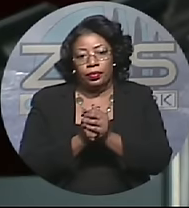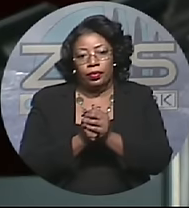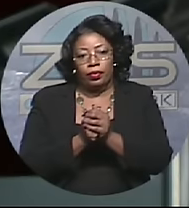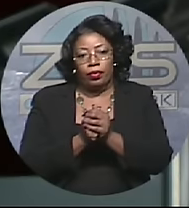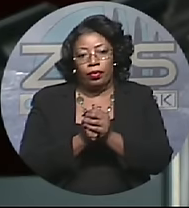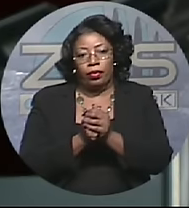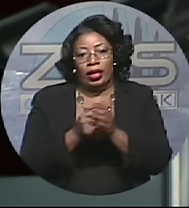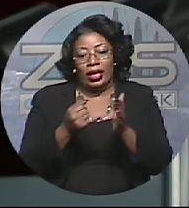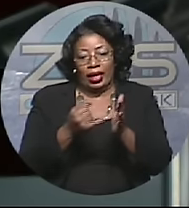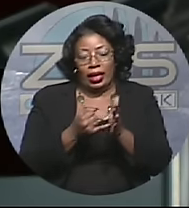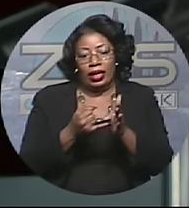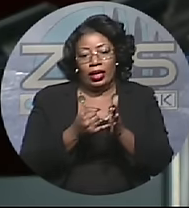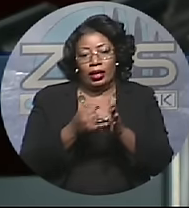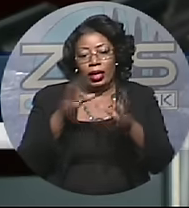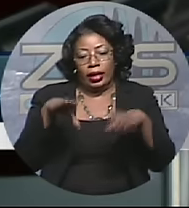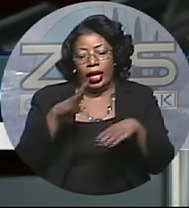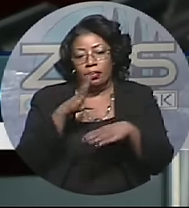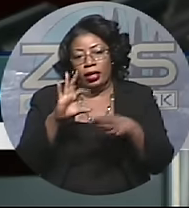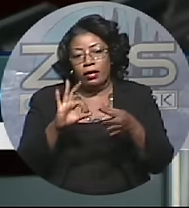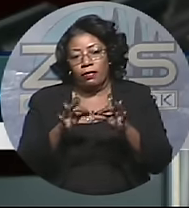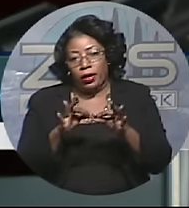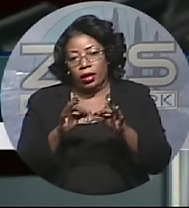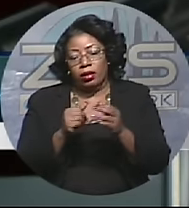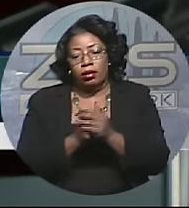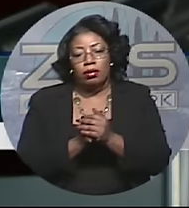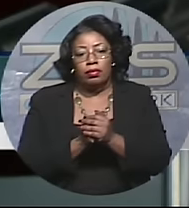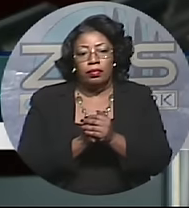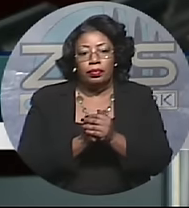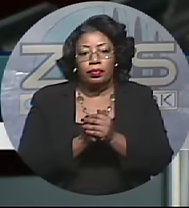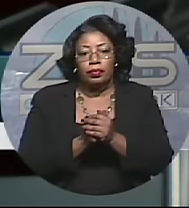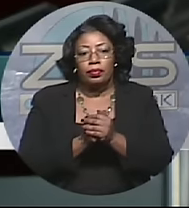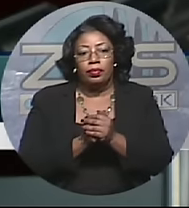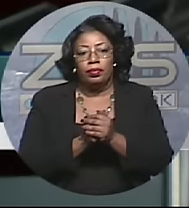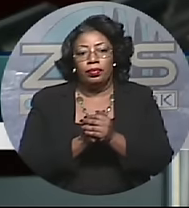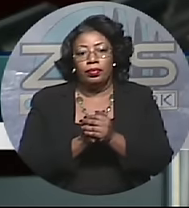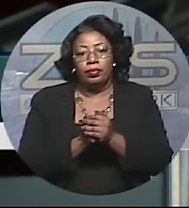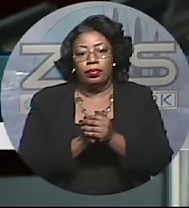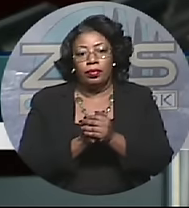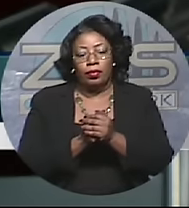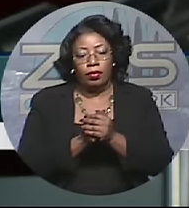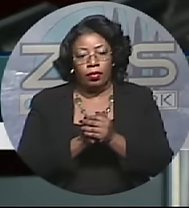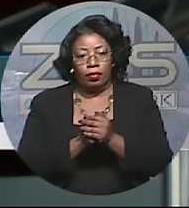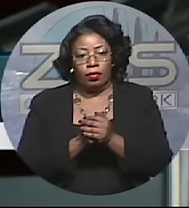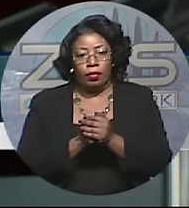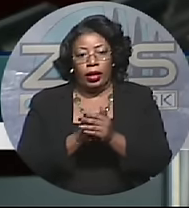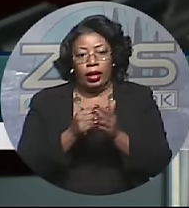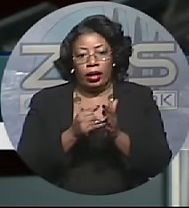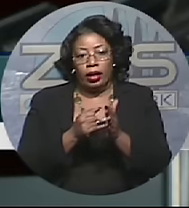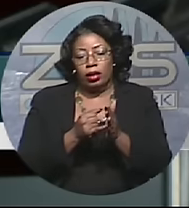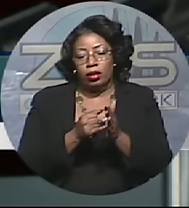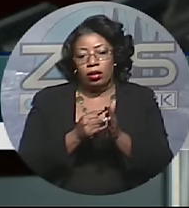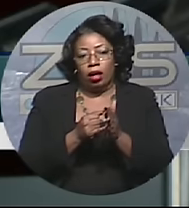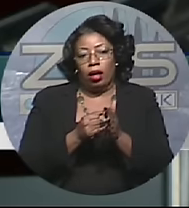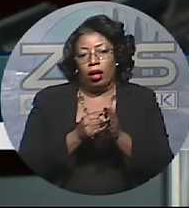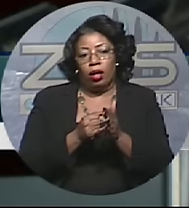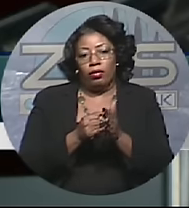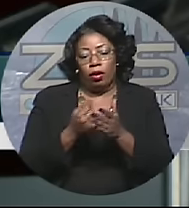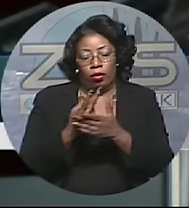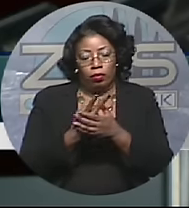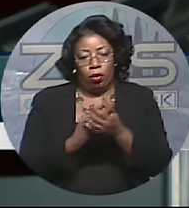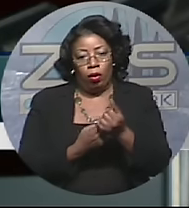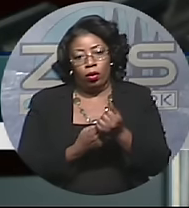It's a fixable problem. So it's really at this point a matter of us both